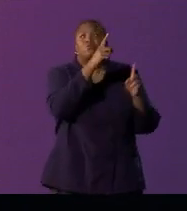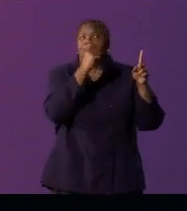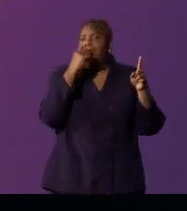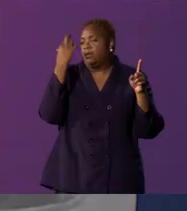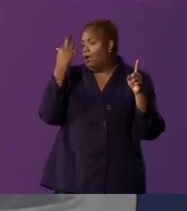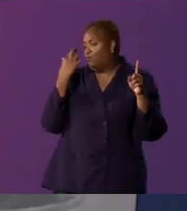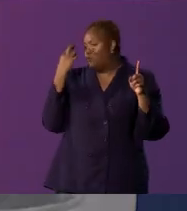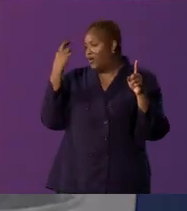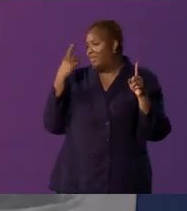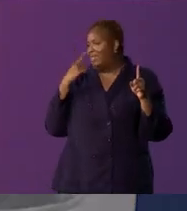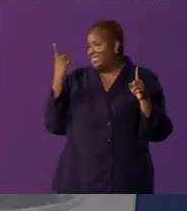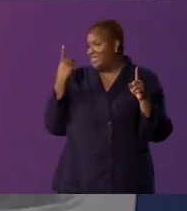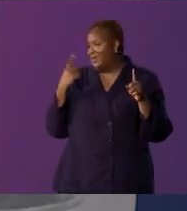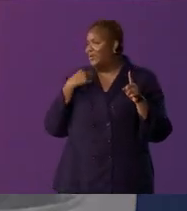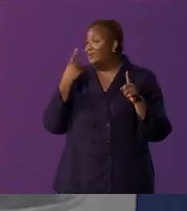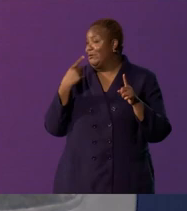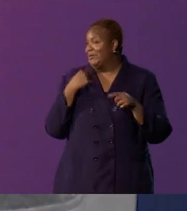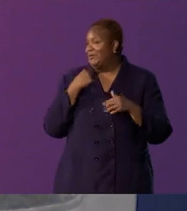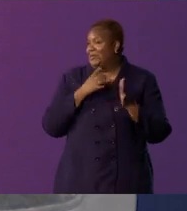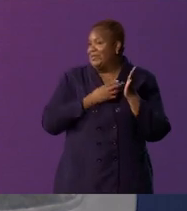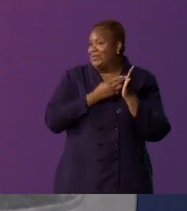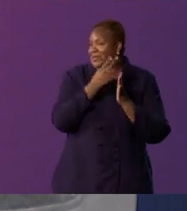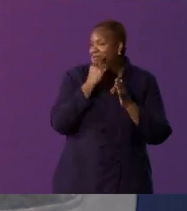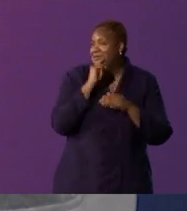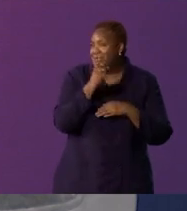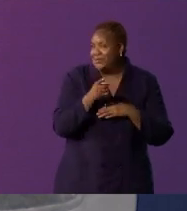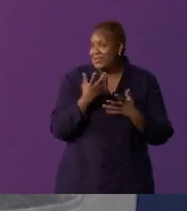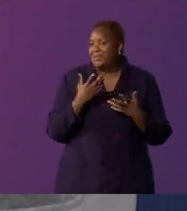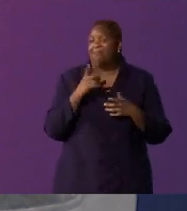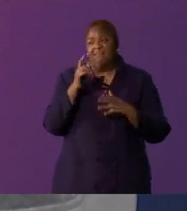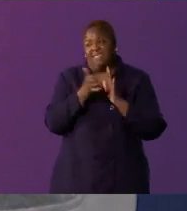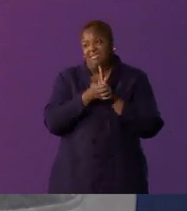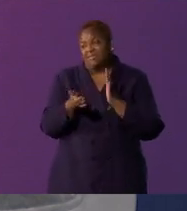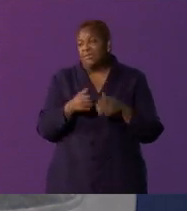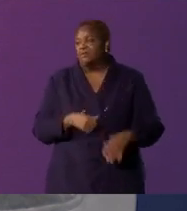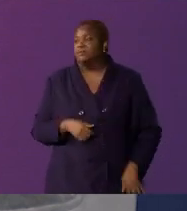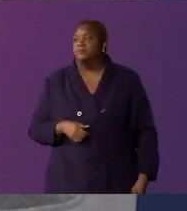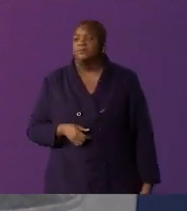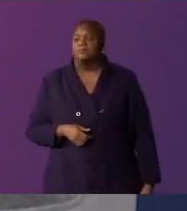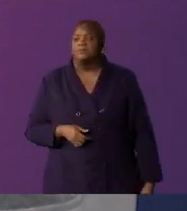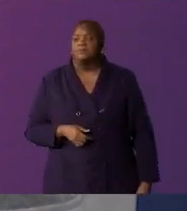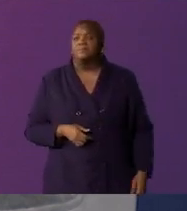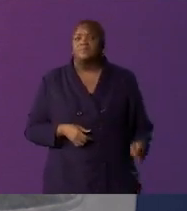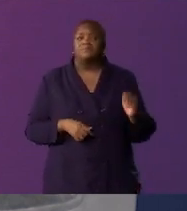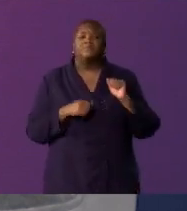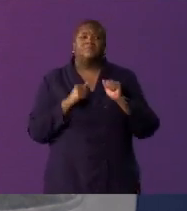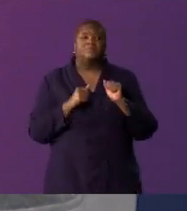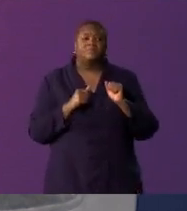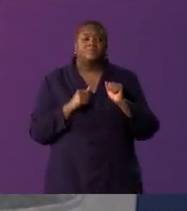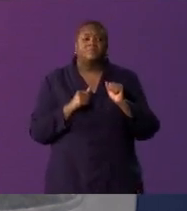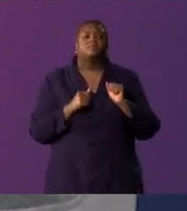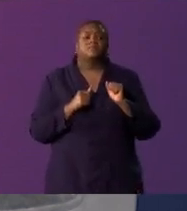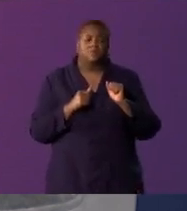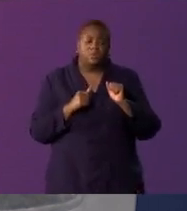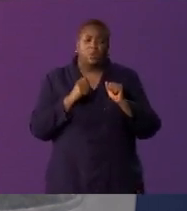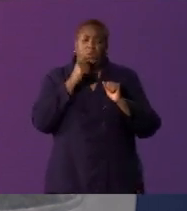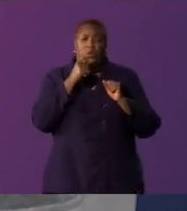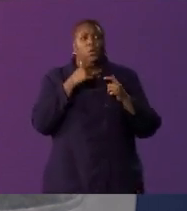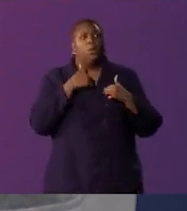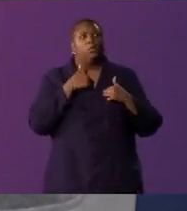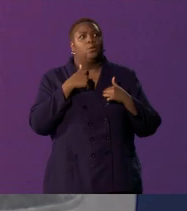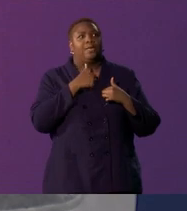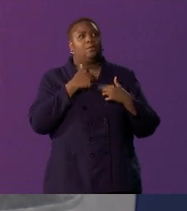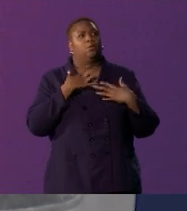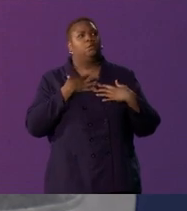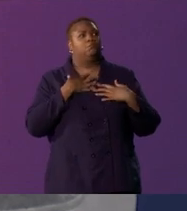them? It's a challenge, okay? Yeah. Who are the people who sort of intrigued us in this